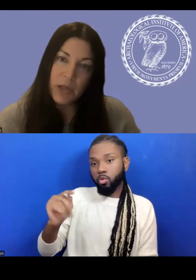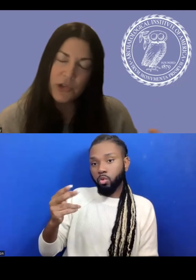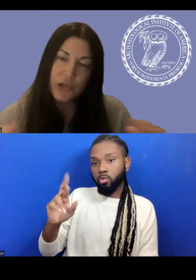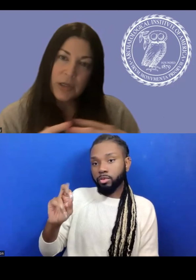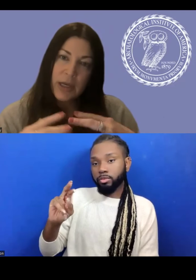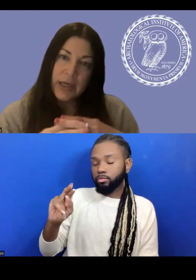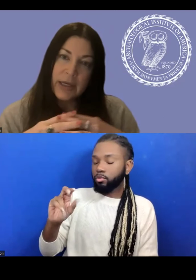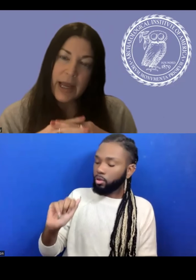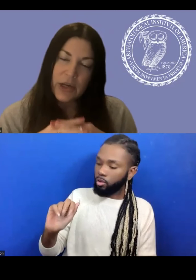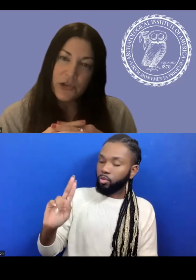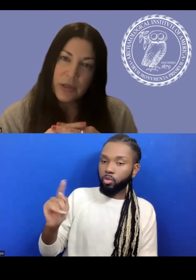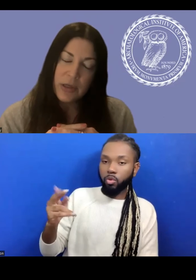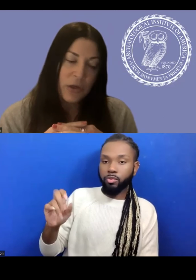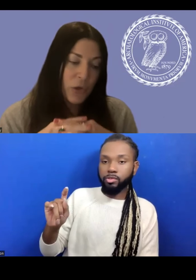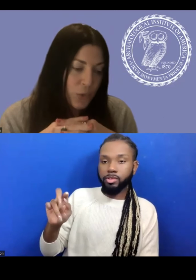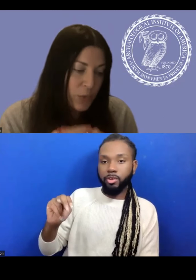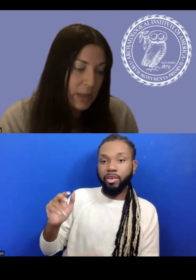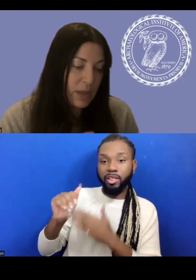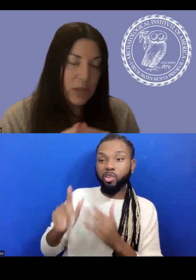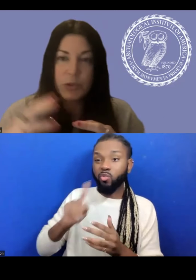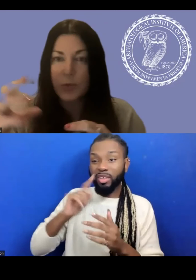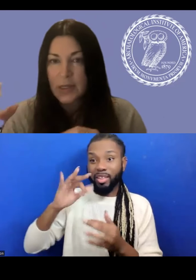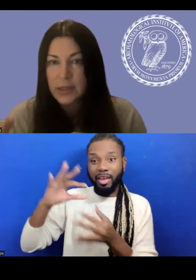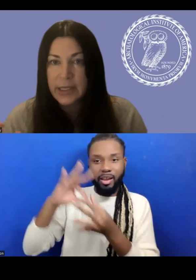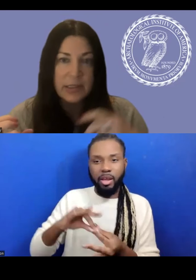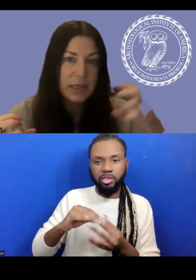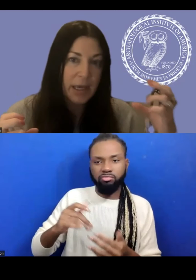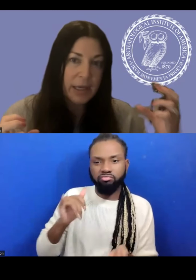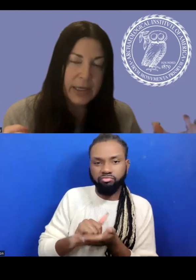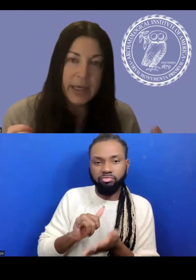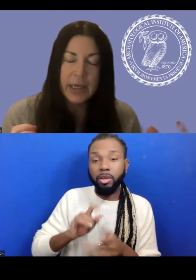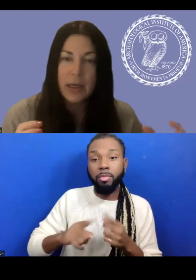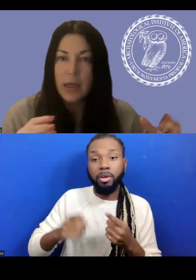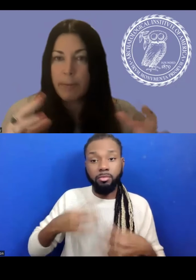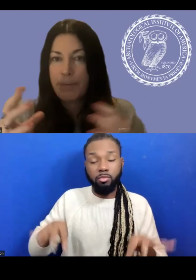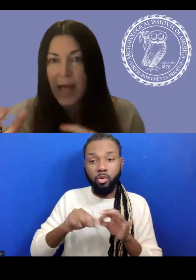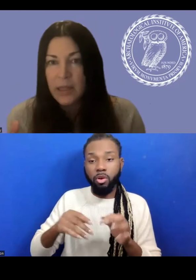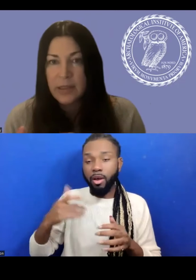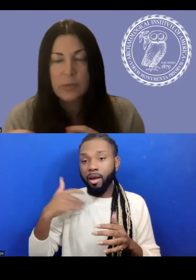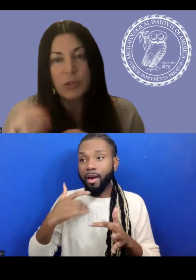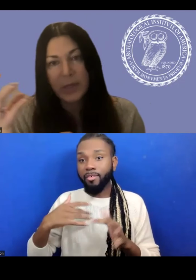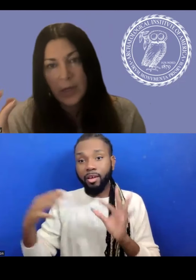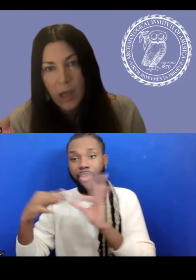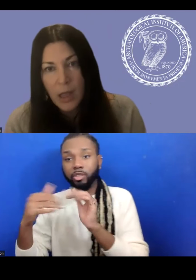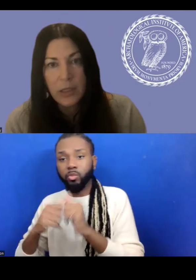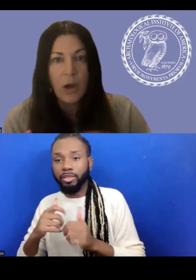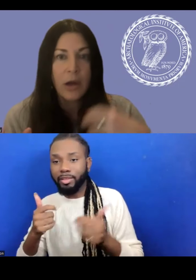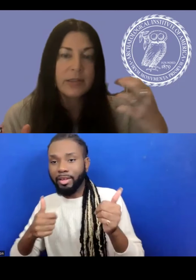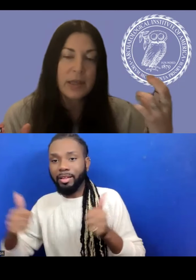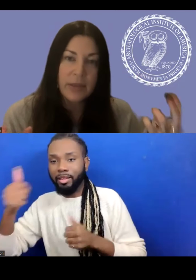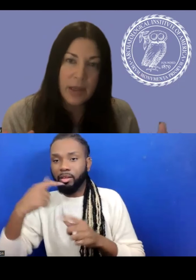very much a connection, an agreement between elite and king, a balance between oligarchs and then